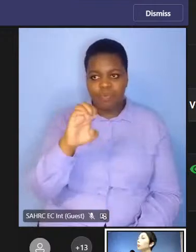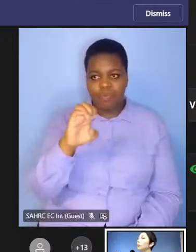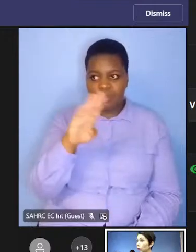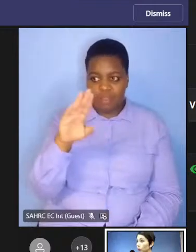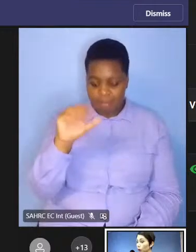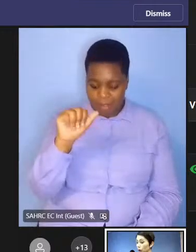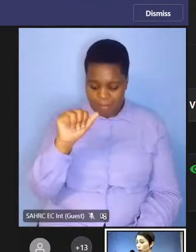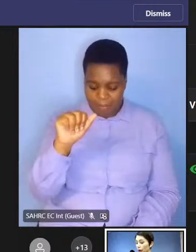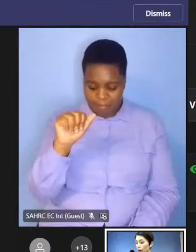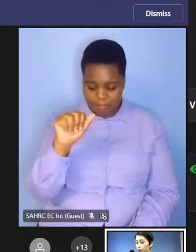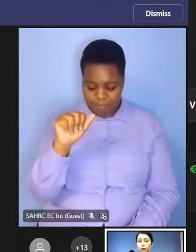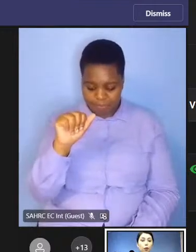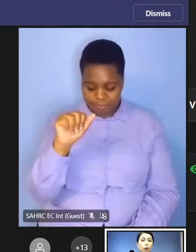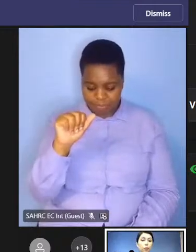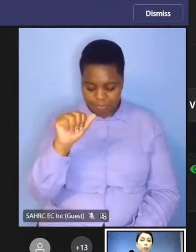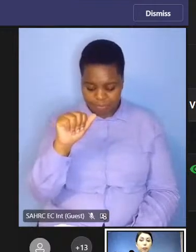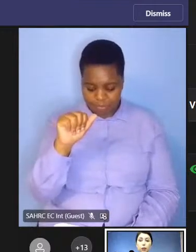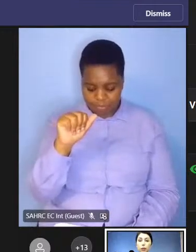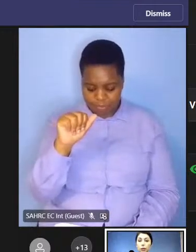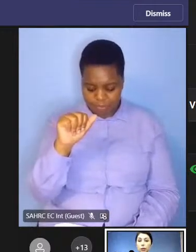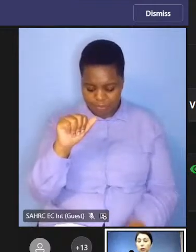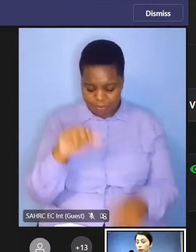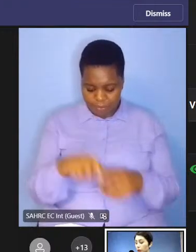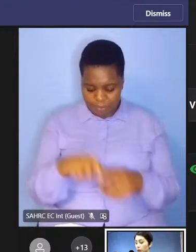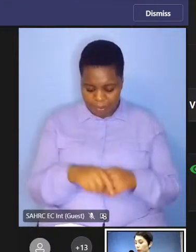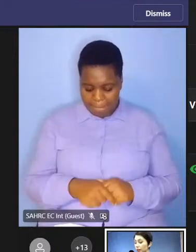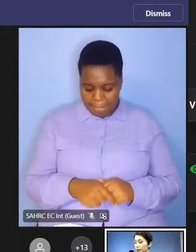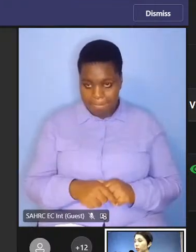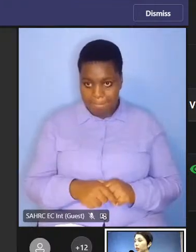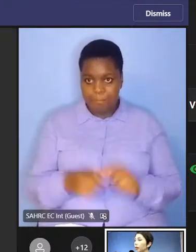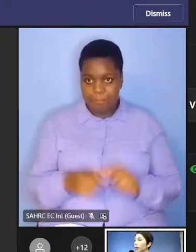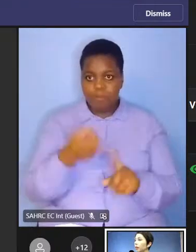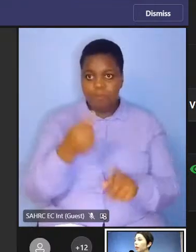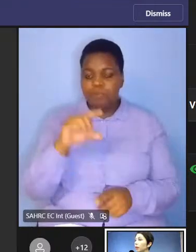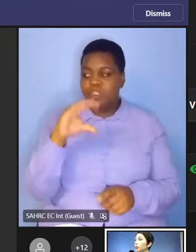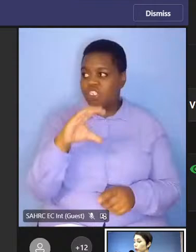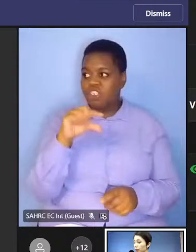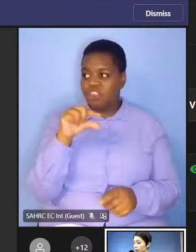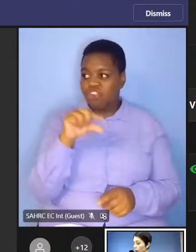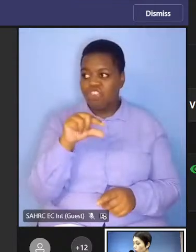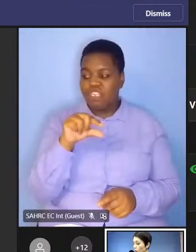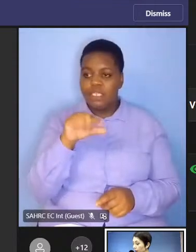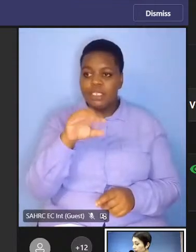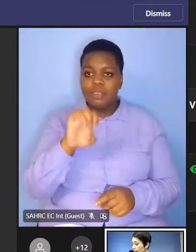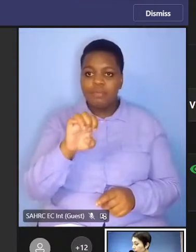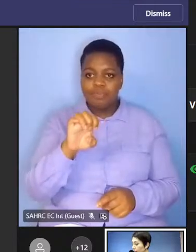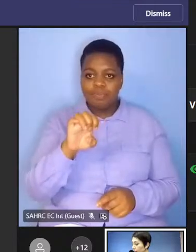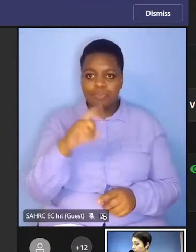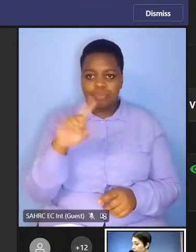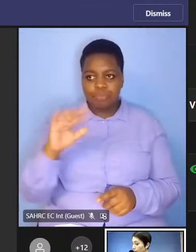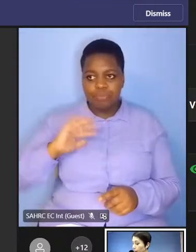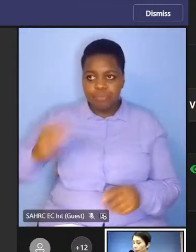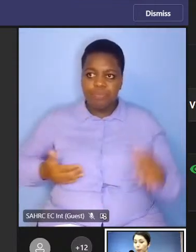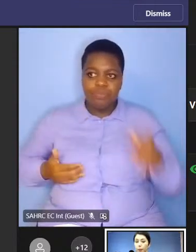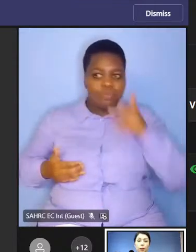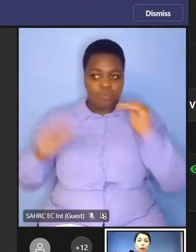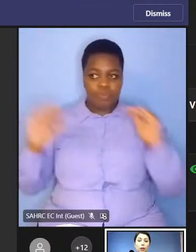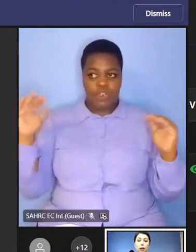Mrebo from CGE, the Commission for Gender Equality.